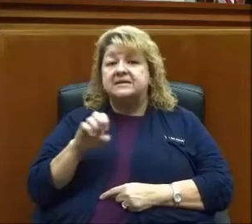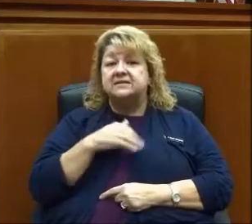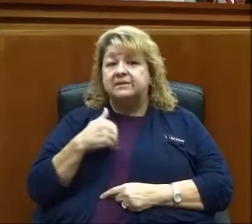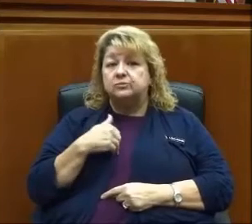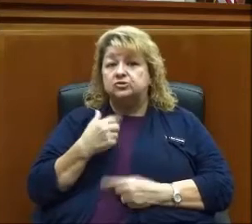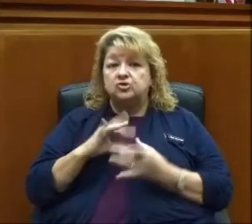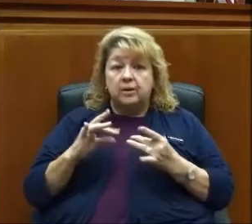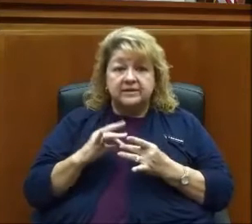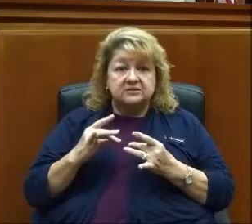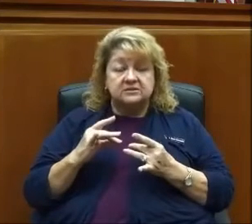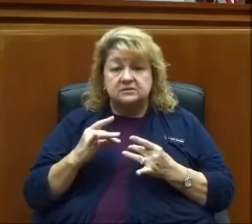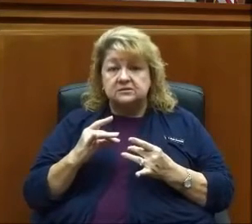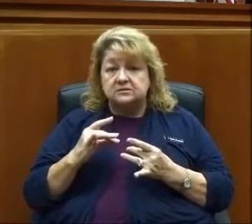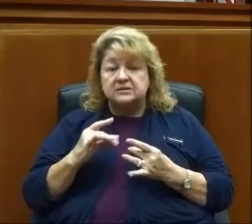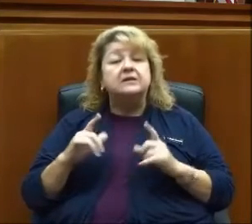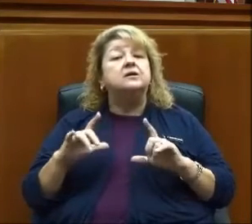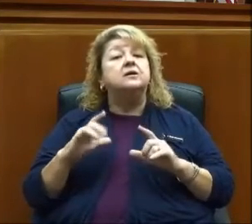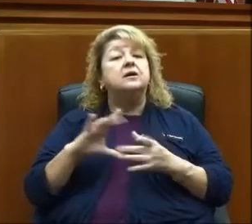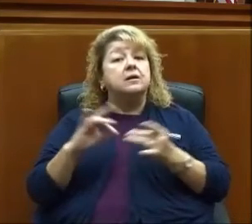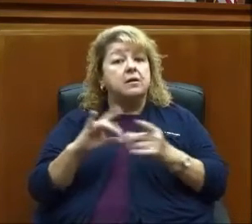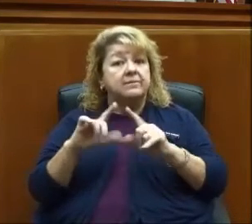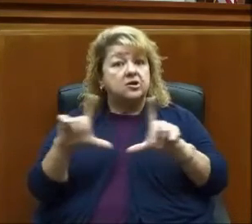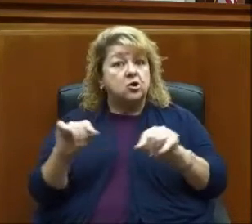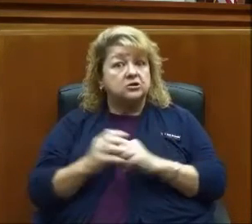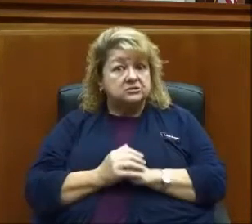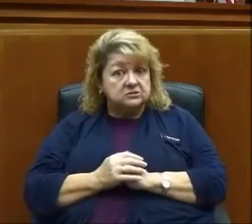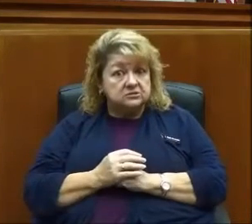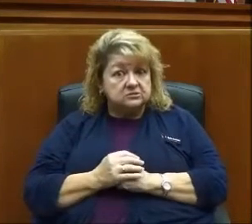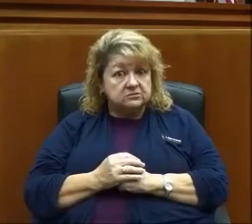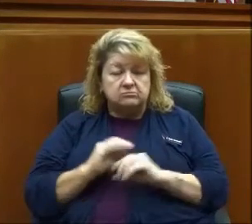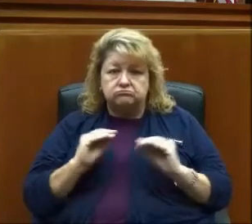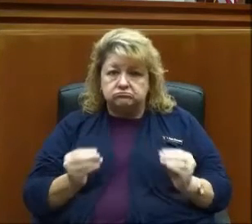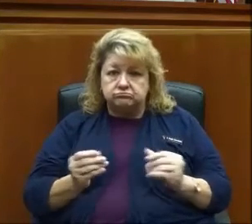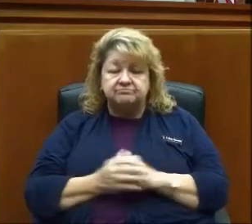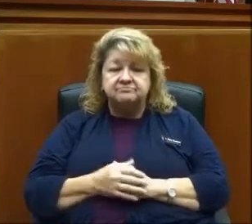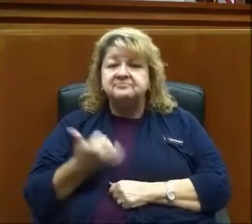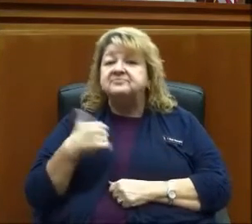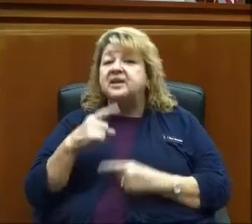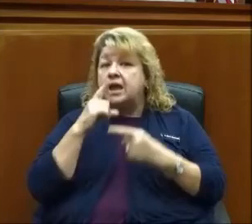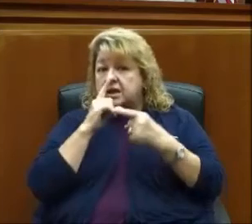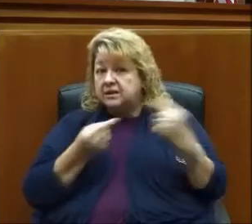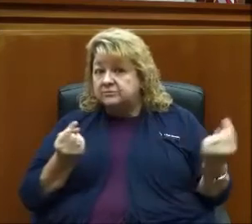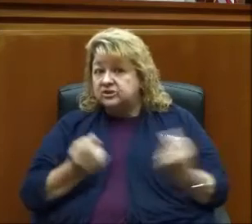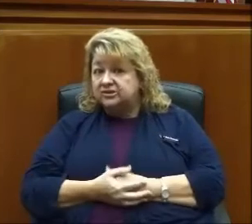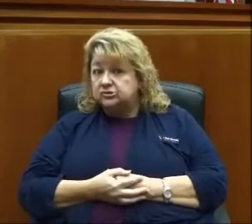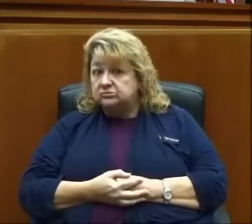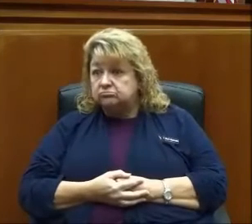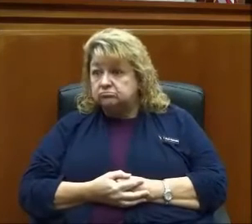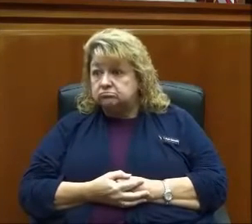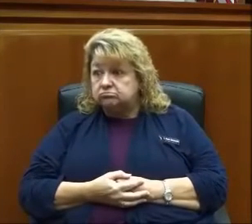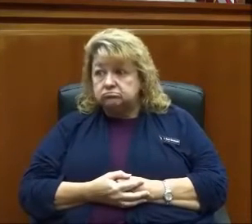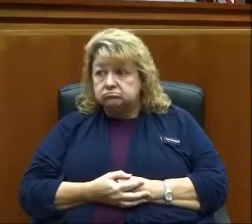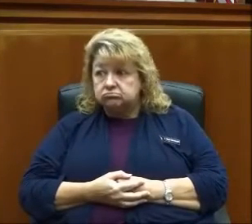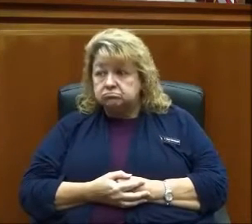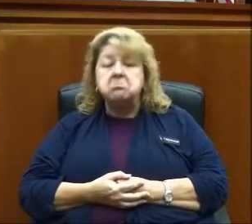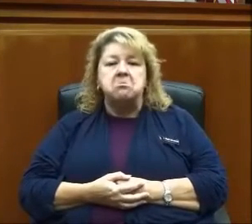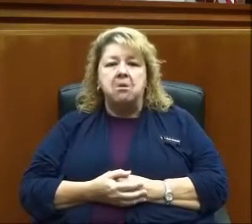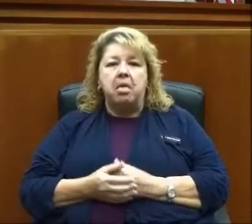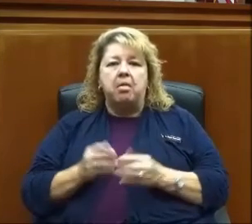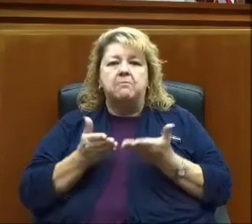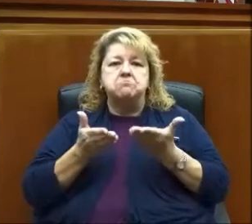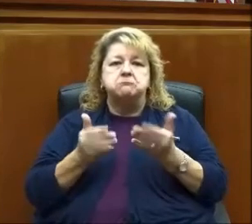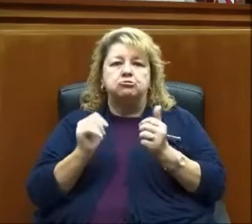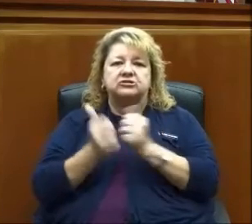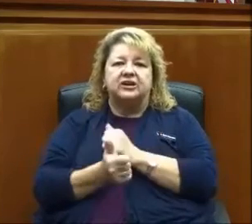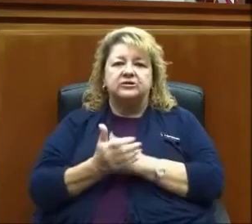Seeing none, do we have any comment cards? Okay, do we have any objections to the motion? Seeing none, motion carries.